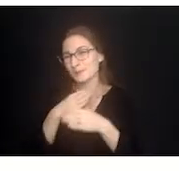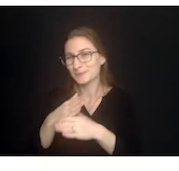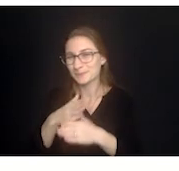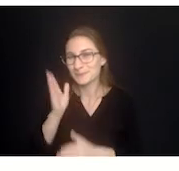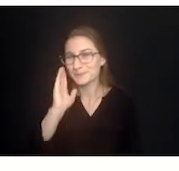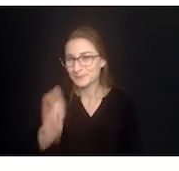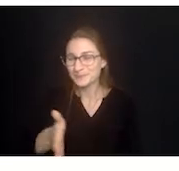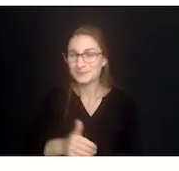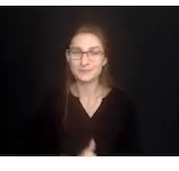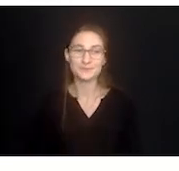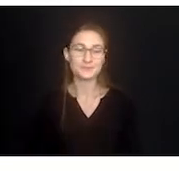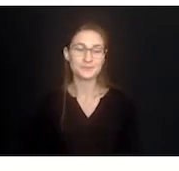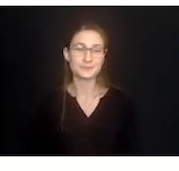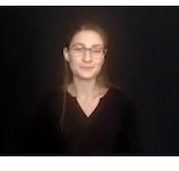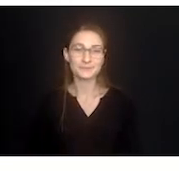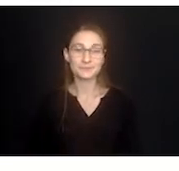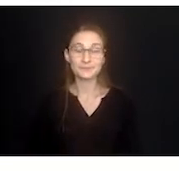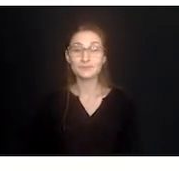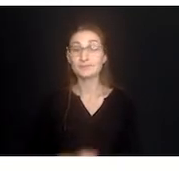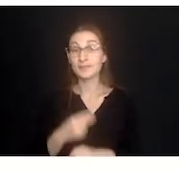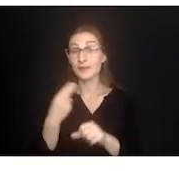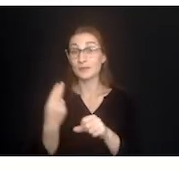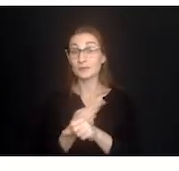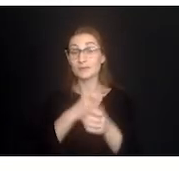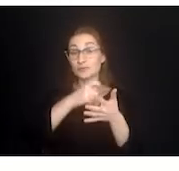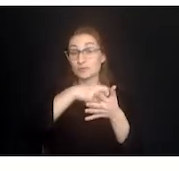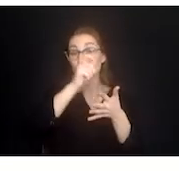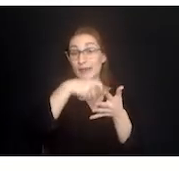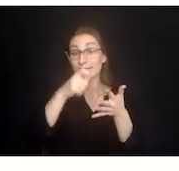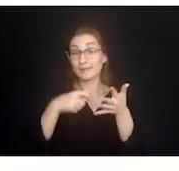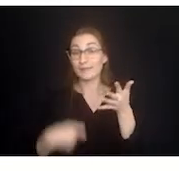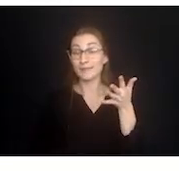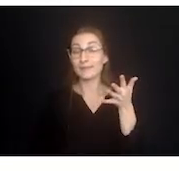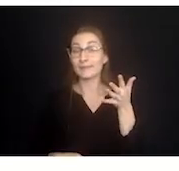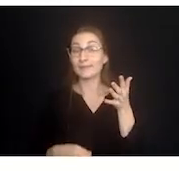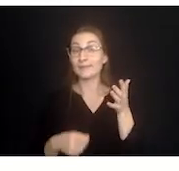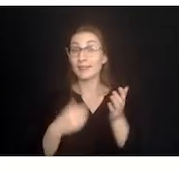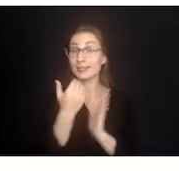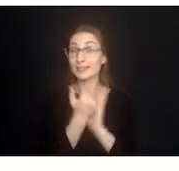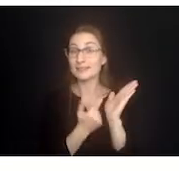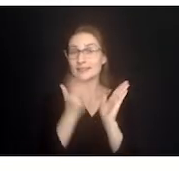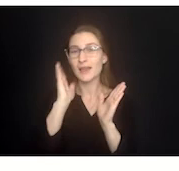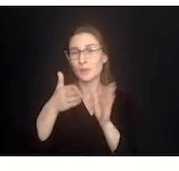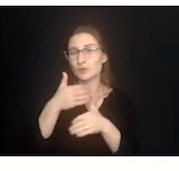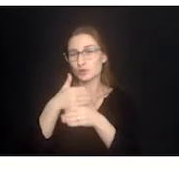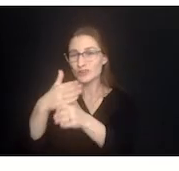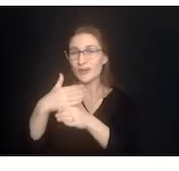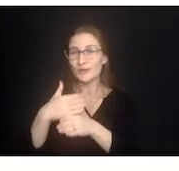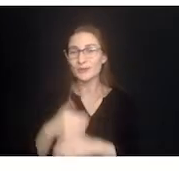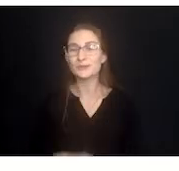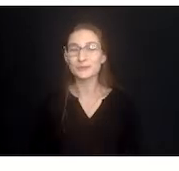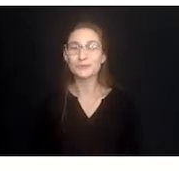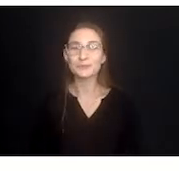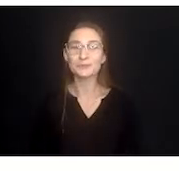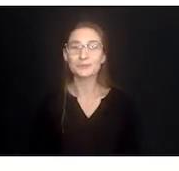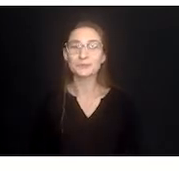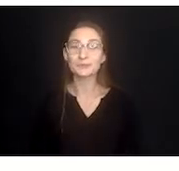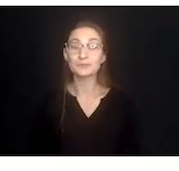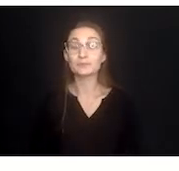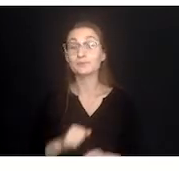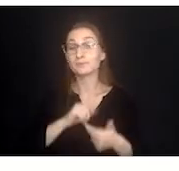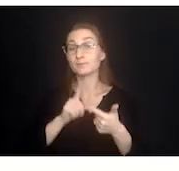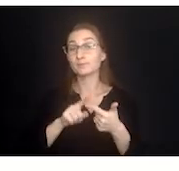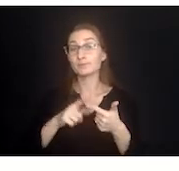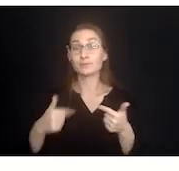that. I'll be sharing that as well. I use a check session list. So I'll check that. I'll be making sure to